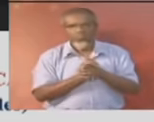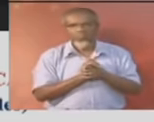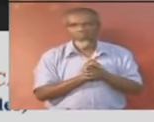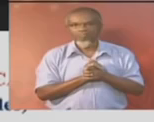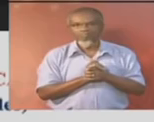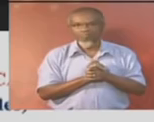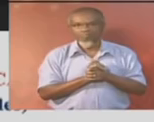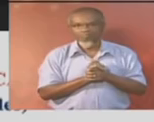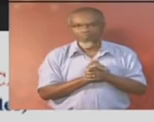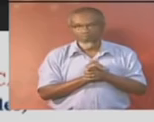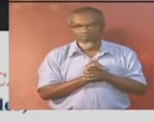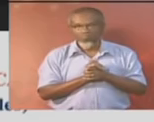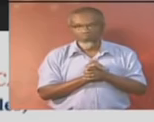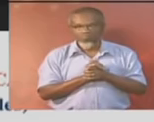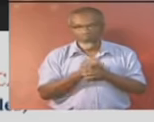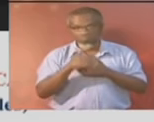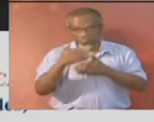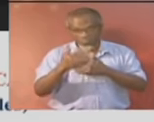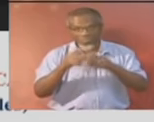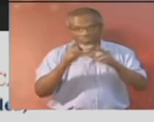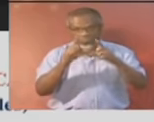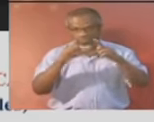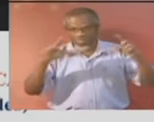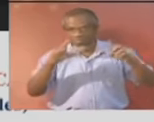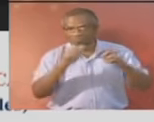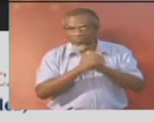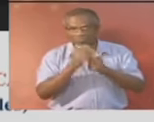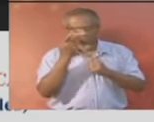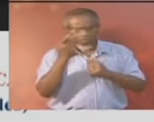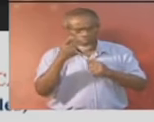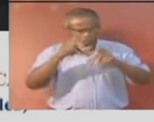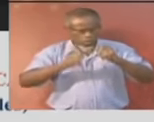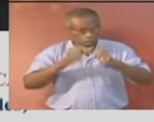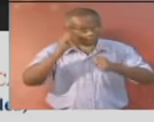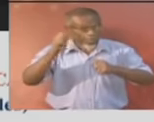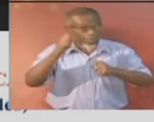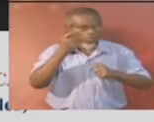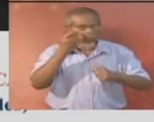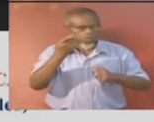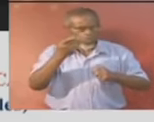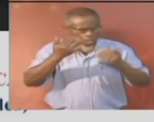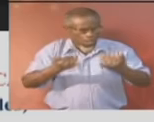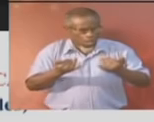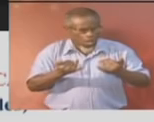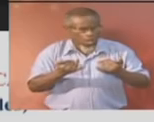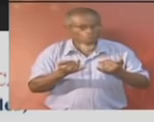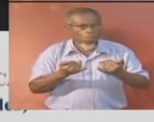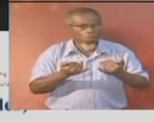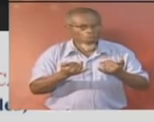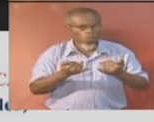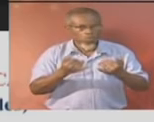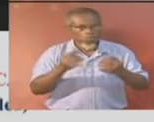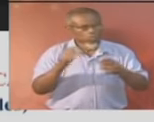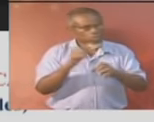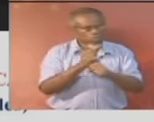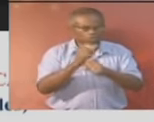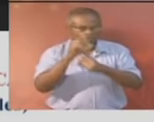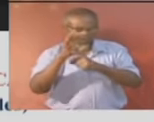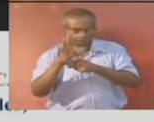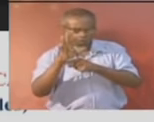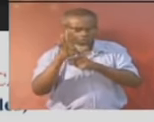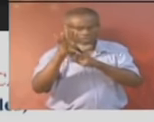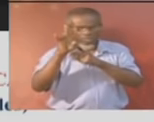So for next slide, please. So for Trinidad and Tobago, to date, we have received 476